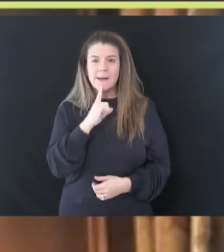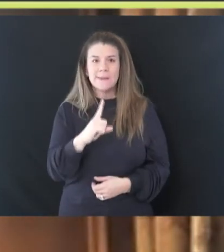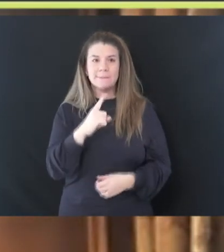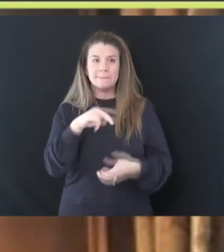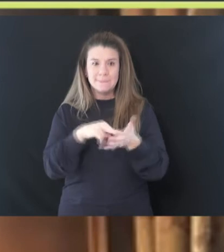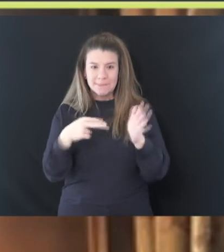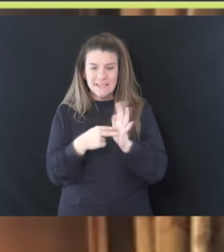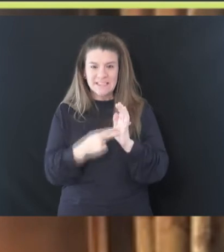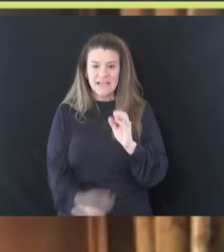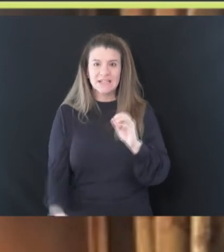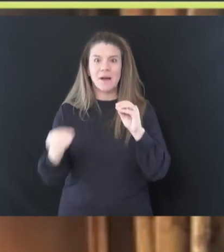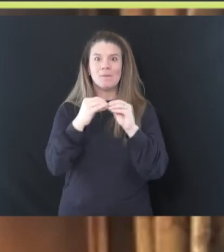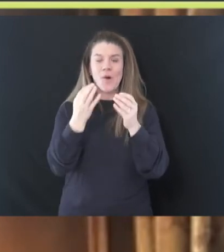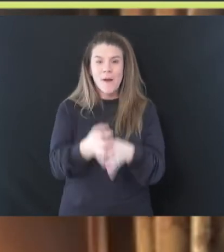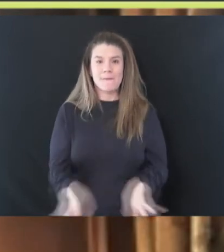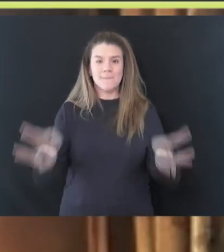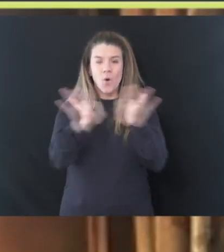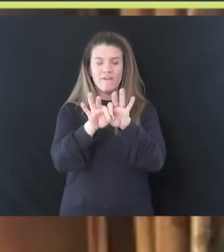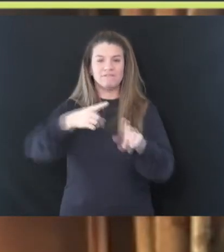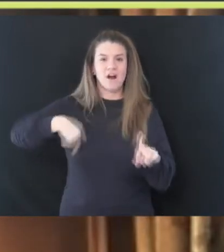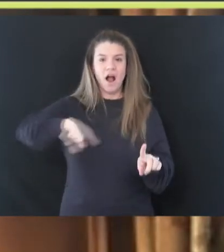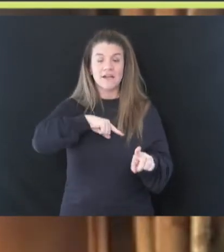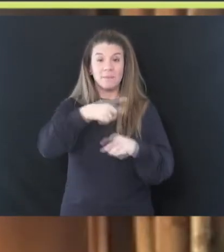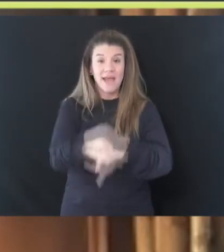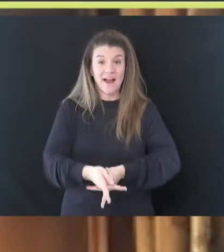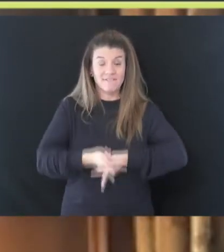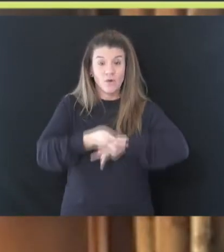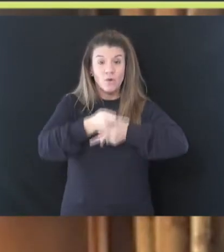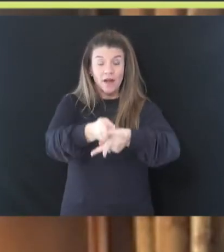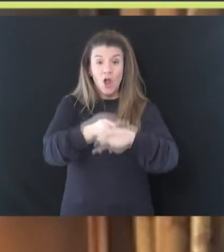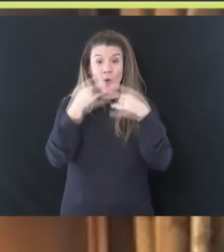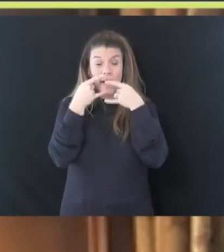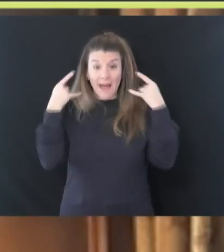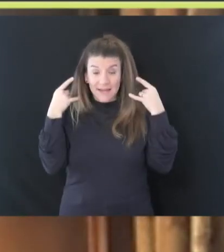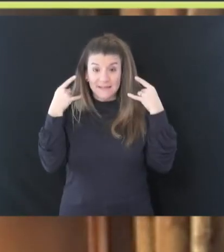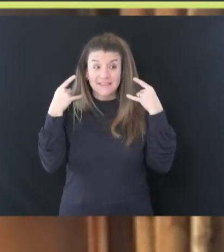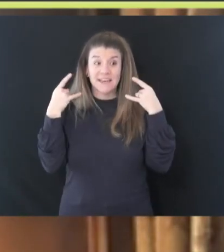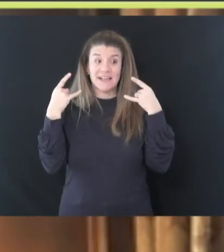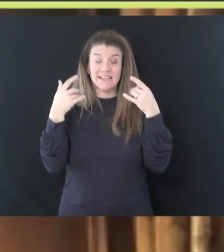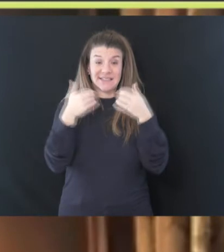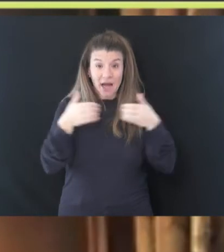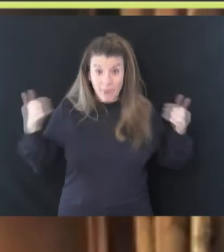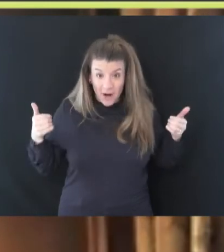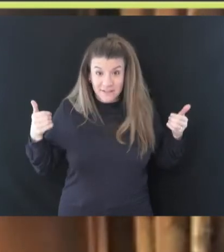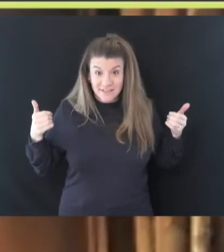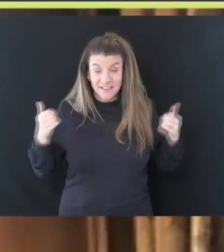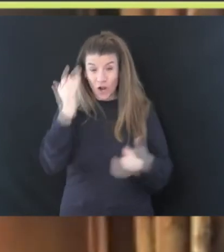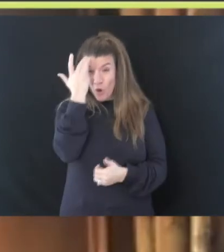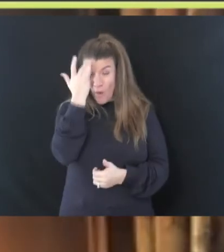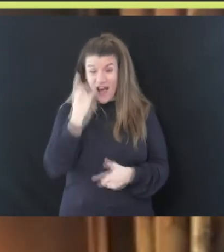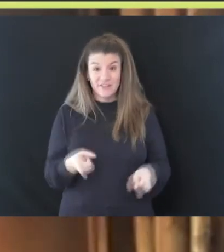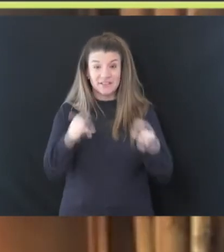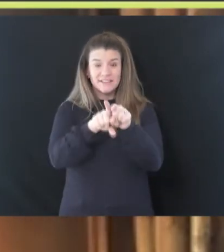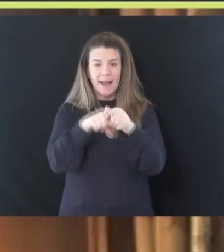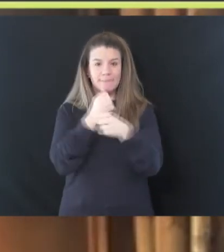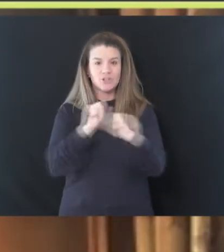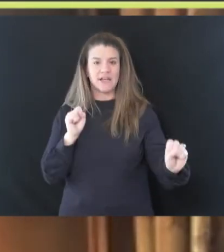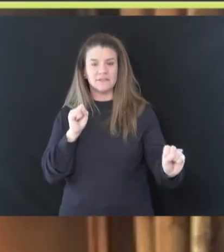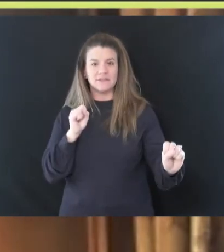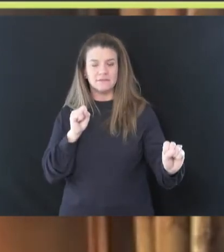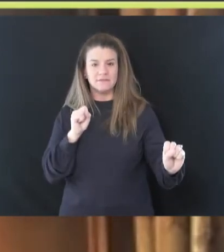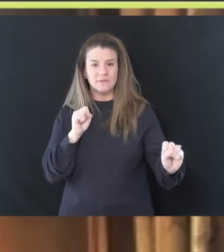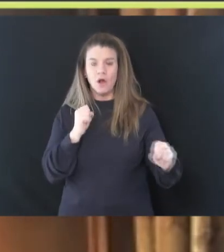important for us to be really, really careful in wearing our masks and staying physically distanced, because those same protections protect you against